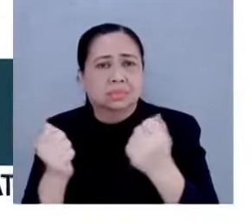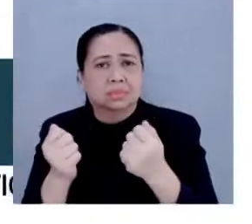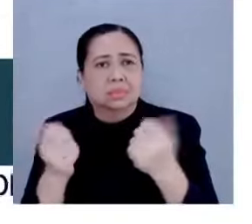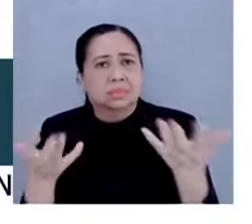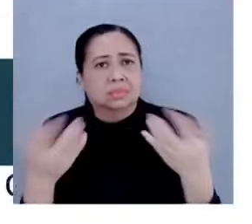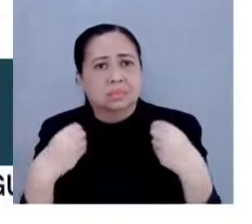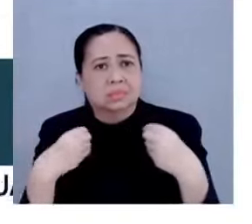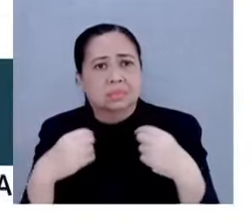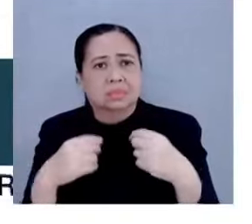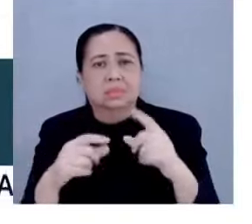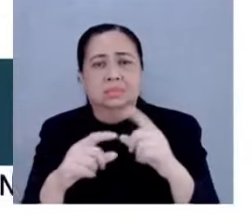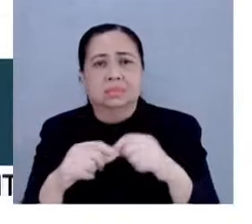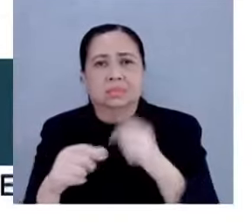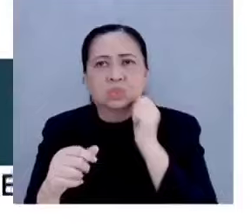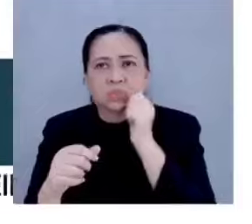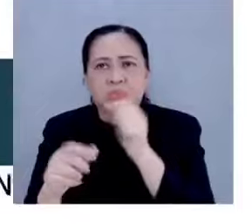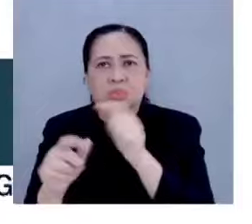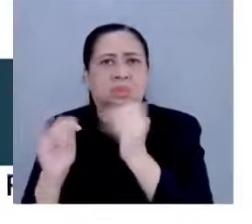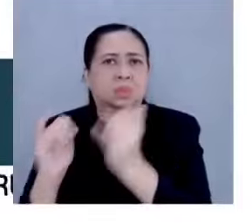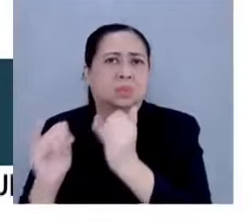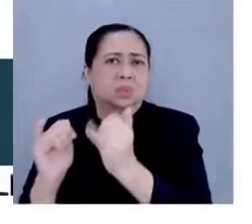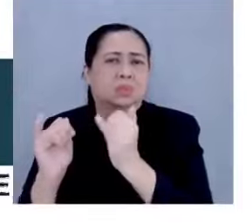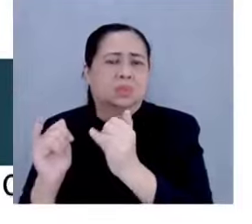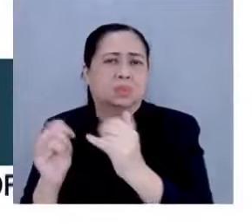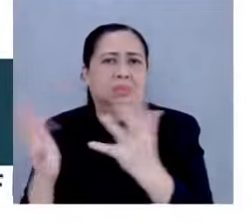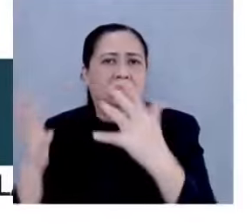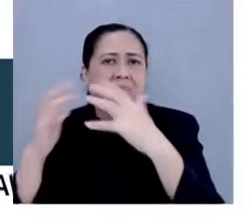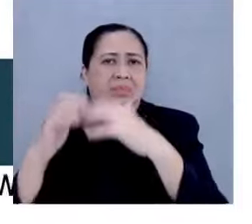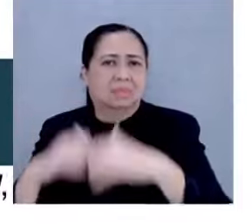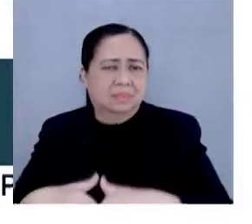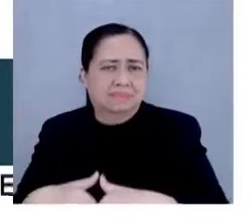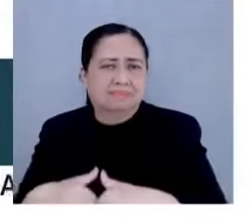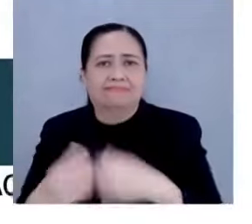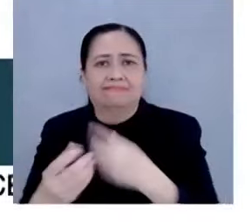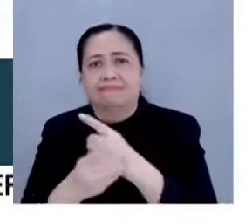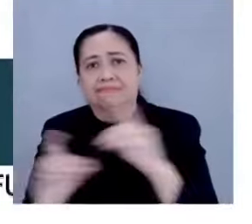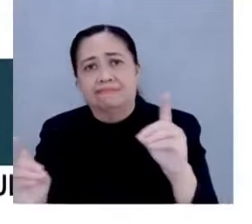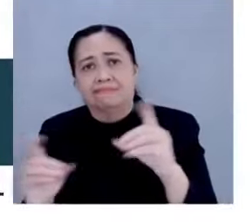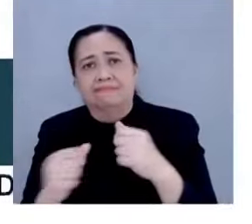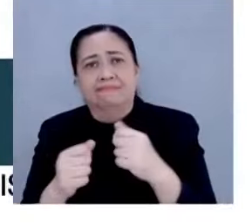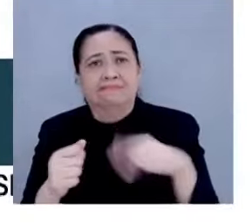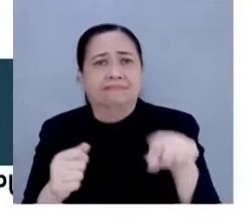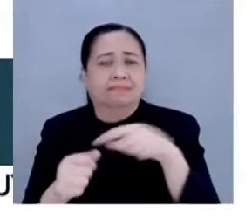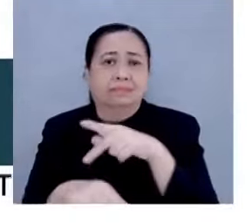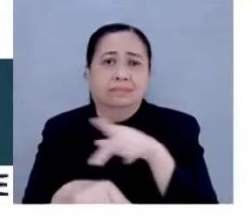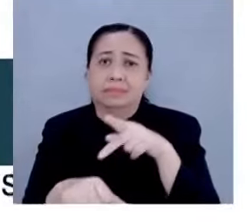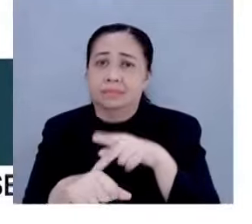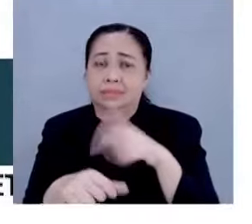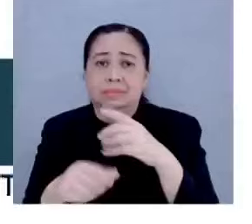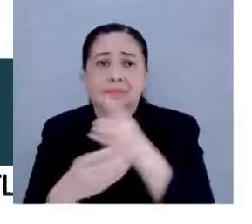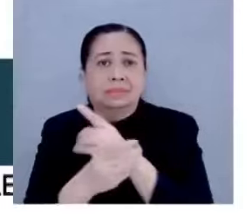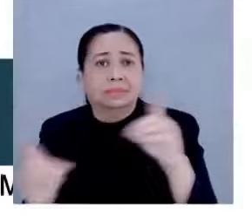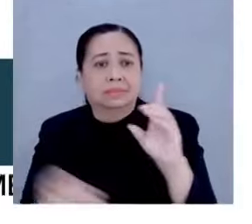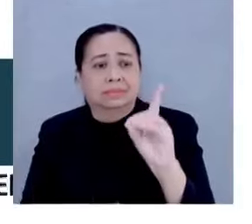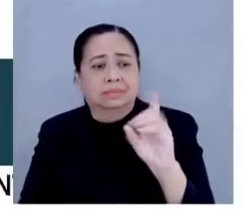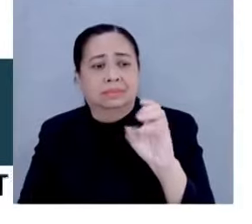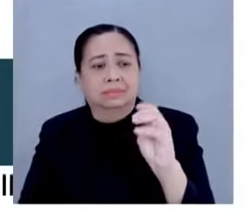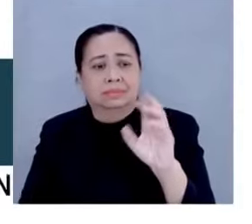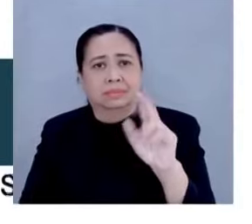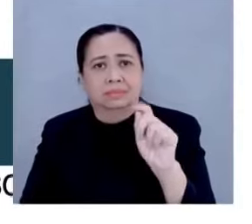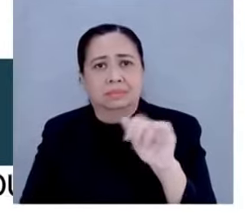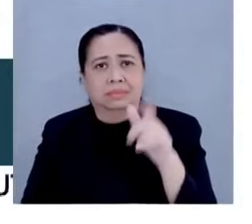political patronage. And this actually erodes the democratic fiber of our country, and the democratic spaces is being